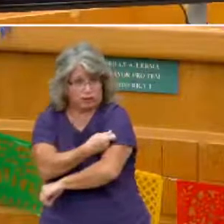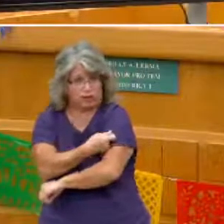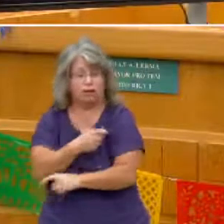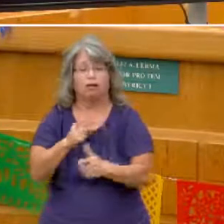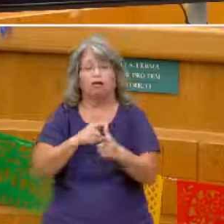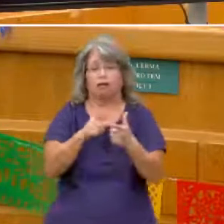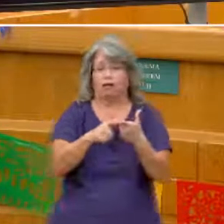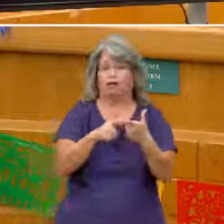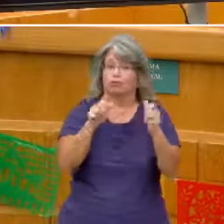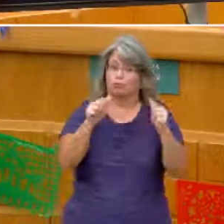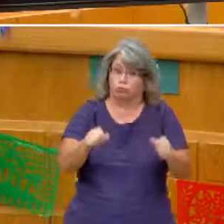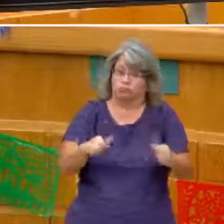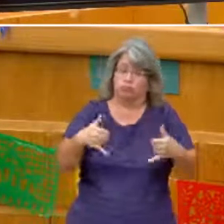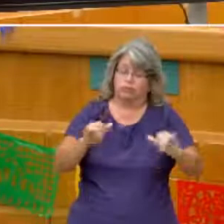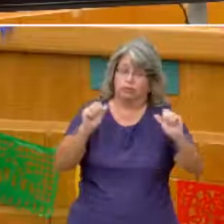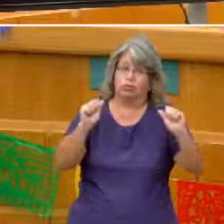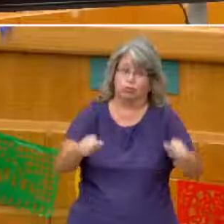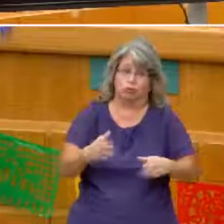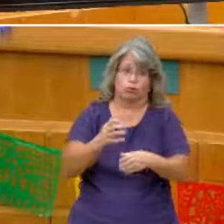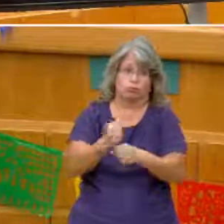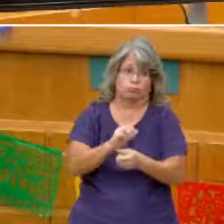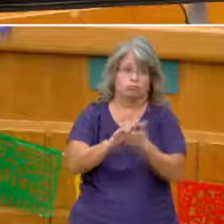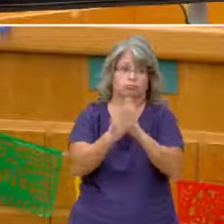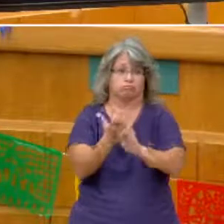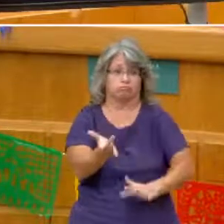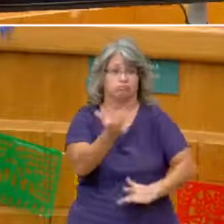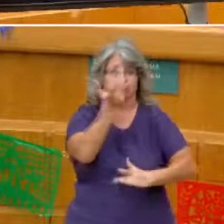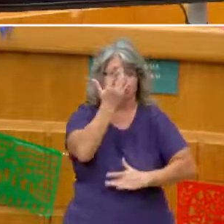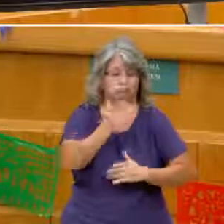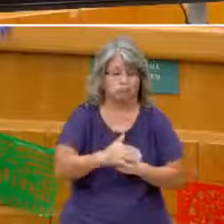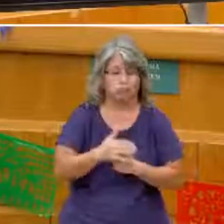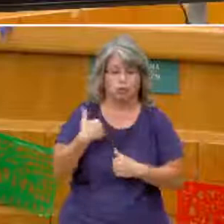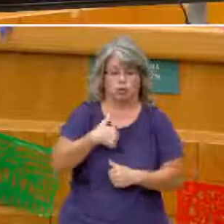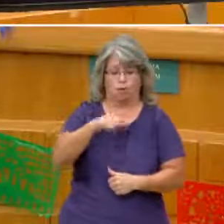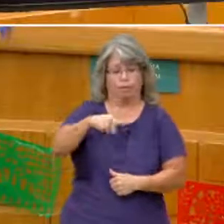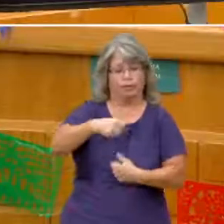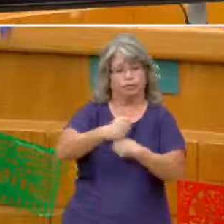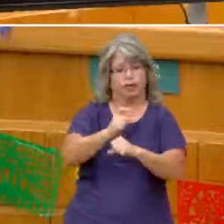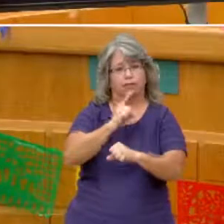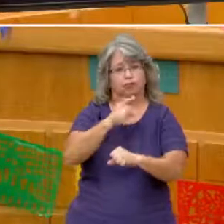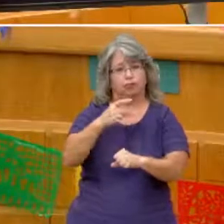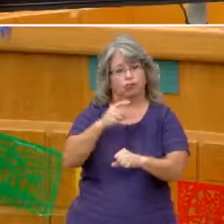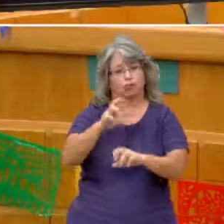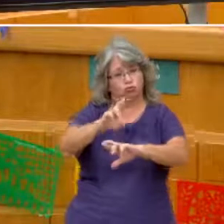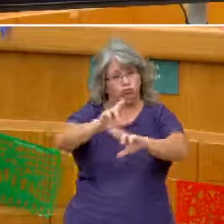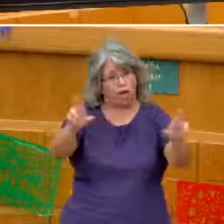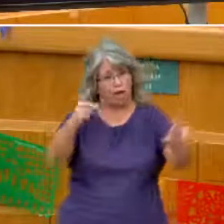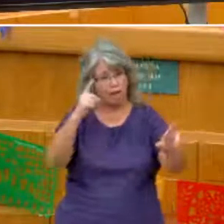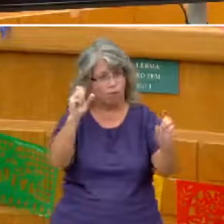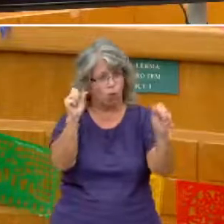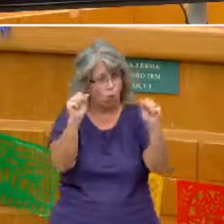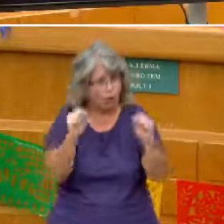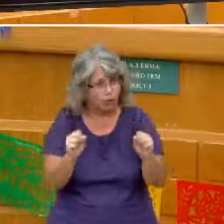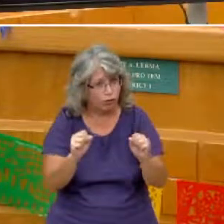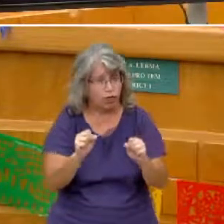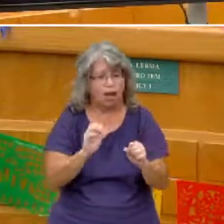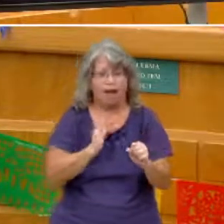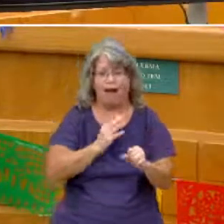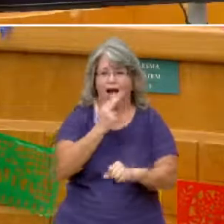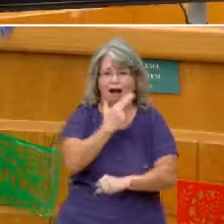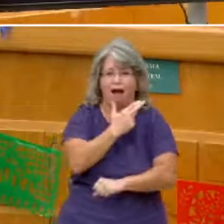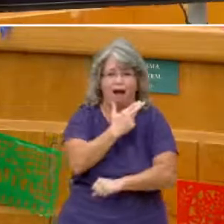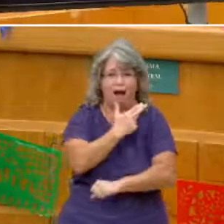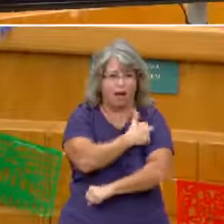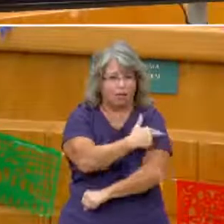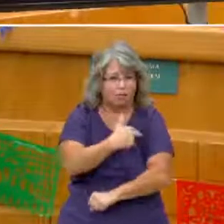months and make sure we're ready for the winter, because our hospital staff have been working really hard, are exhausted, and we